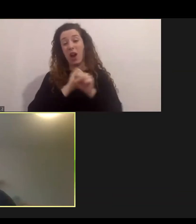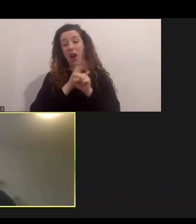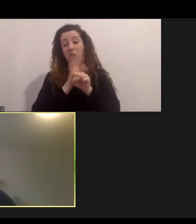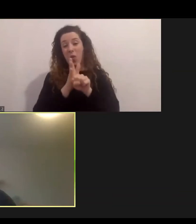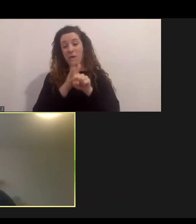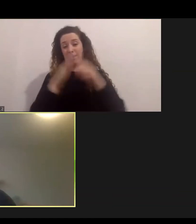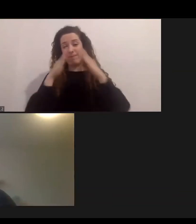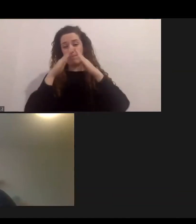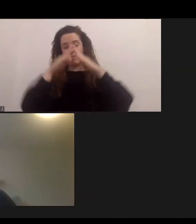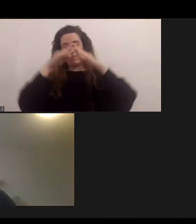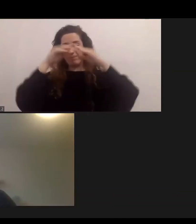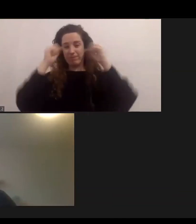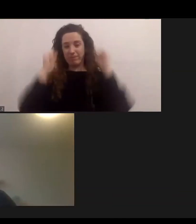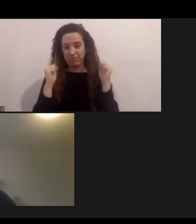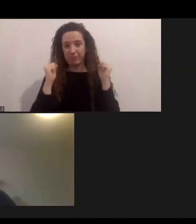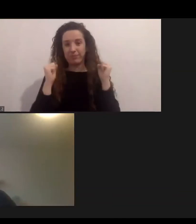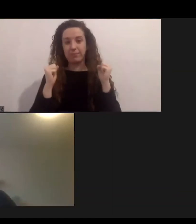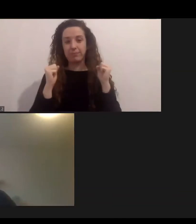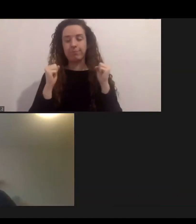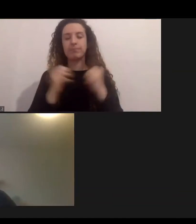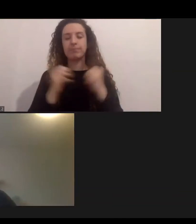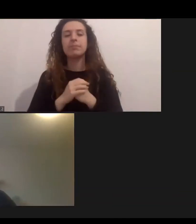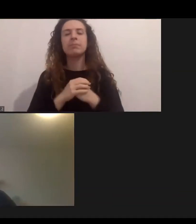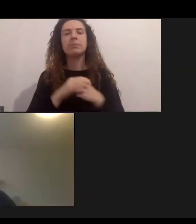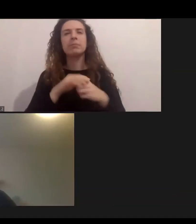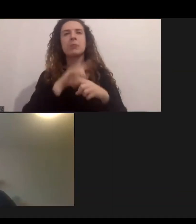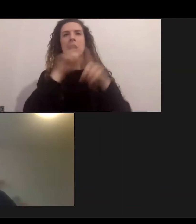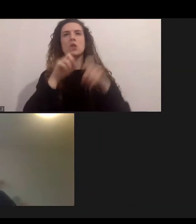was that I like